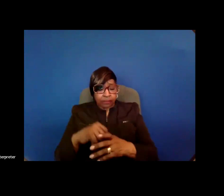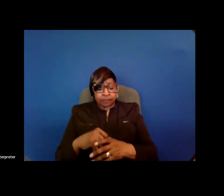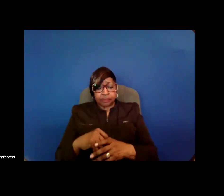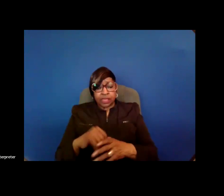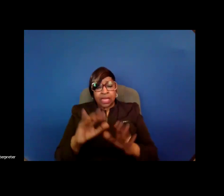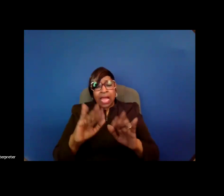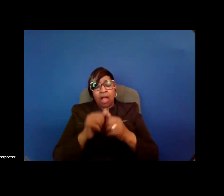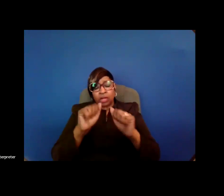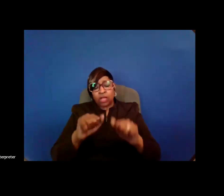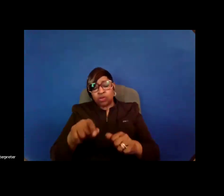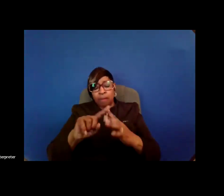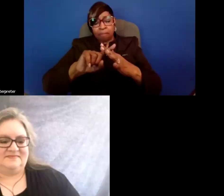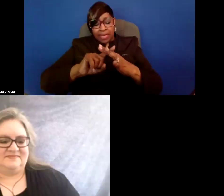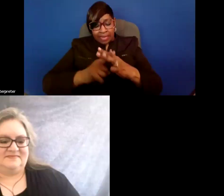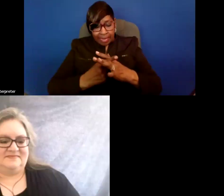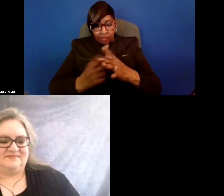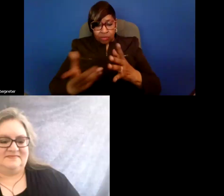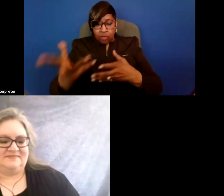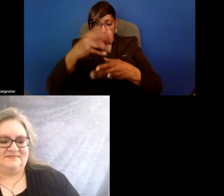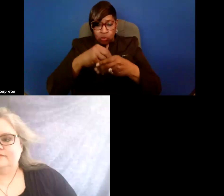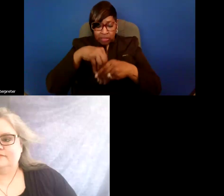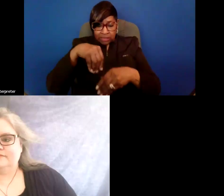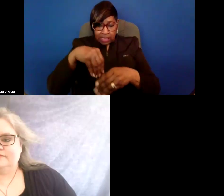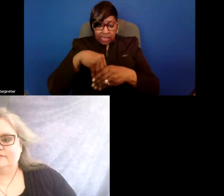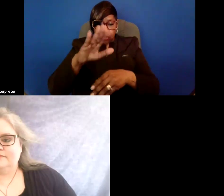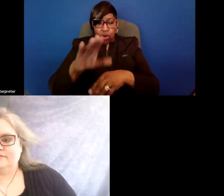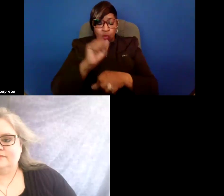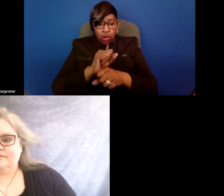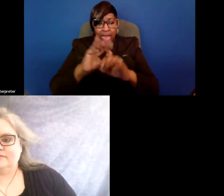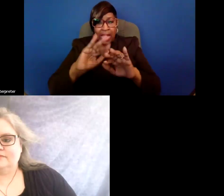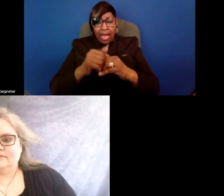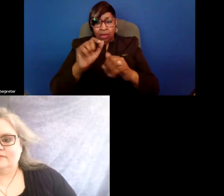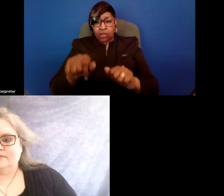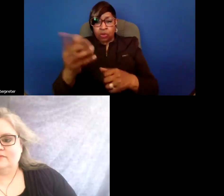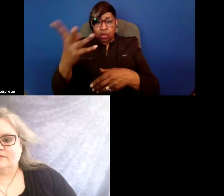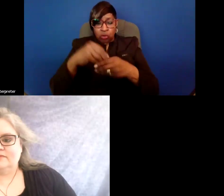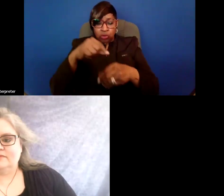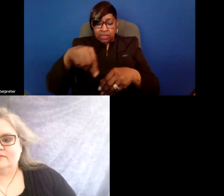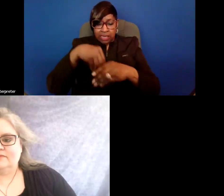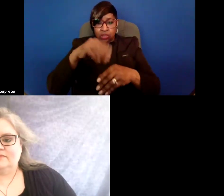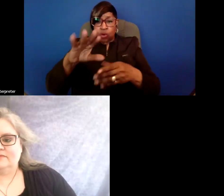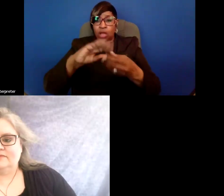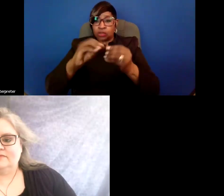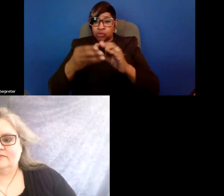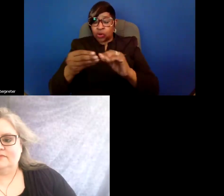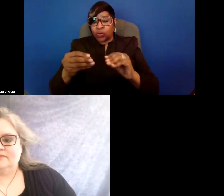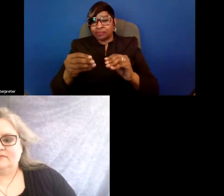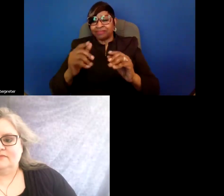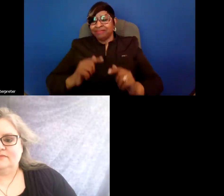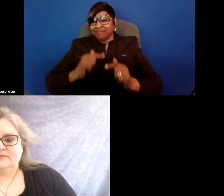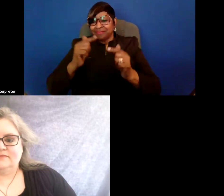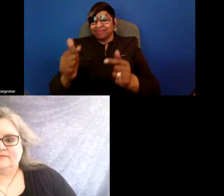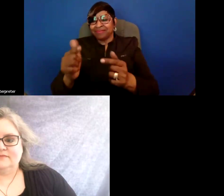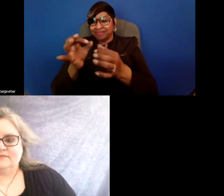How can you begin to weave this into your work? How can you begin to weave this into your story? And the other thing is, I